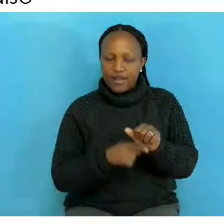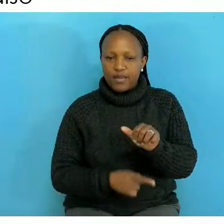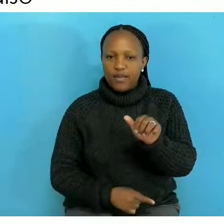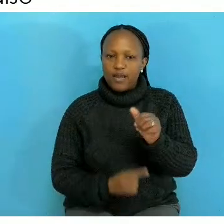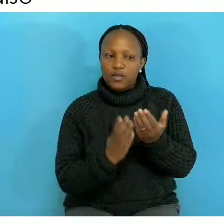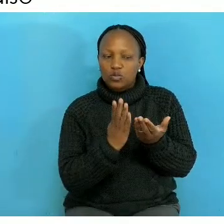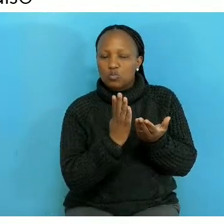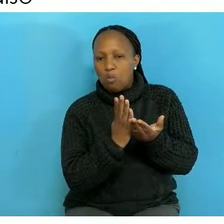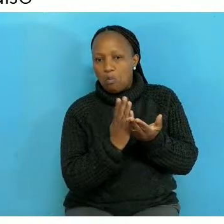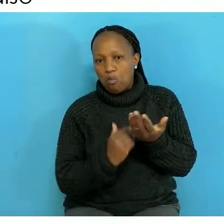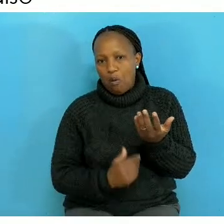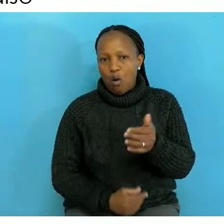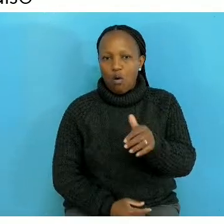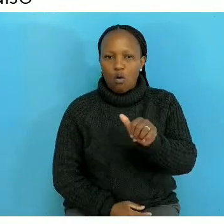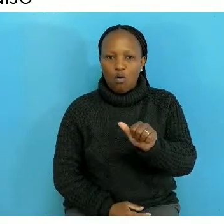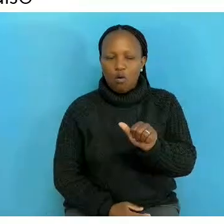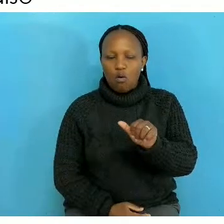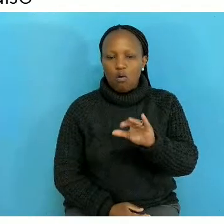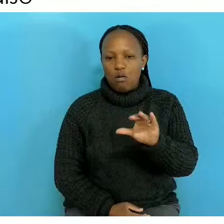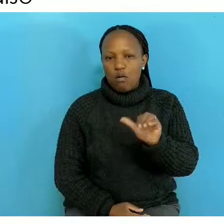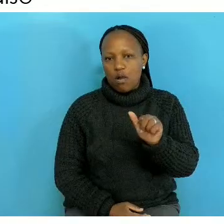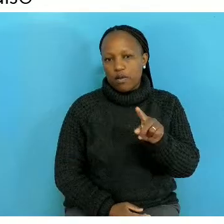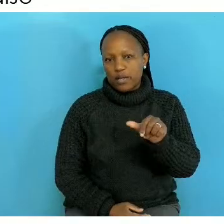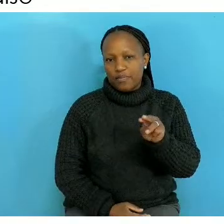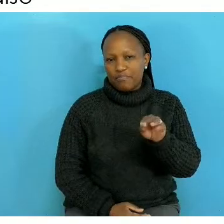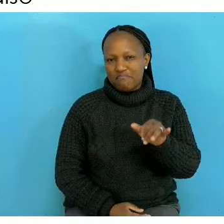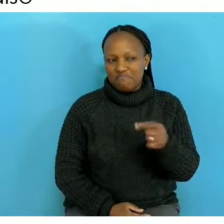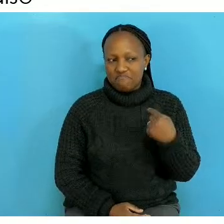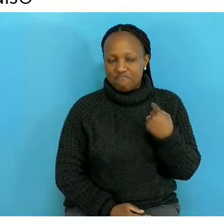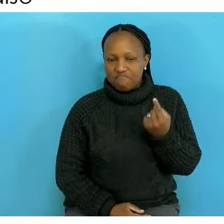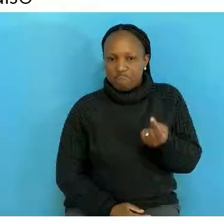has been set up or developed to